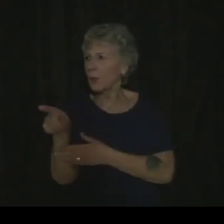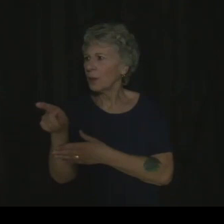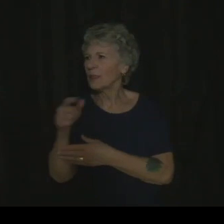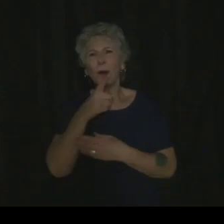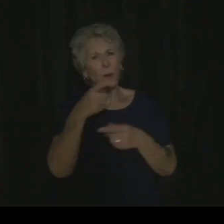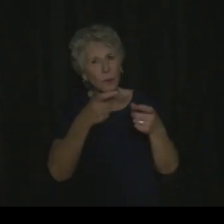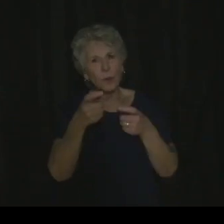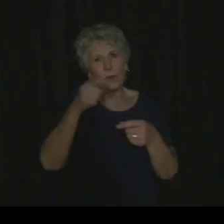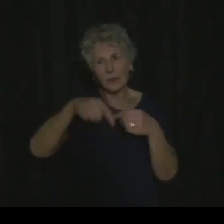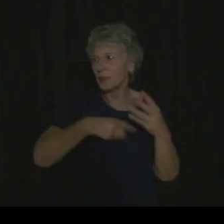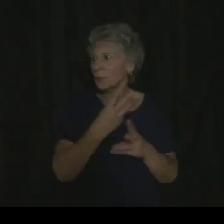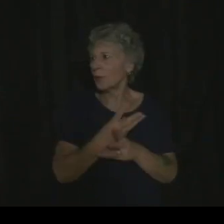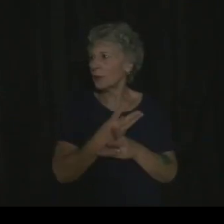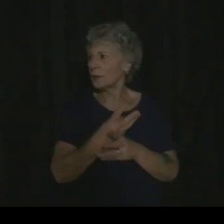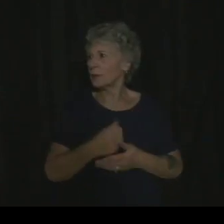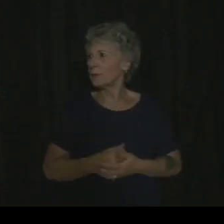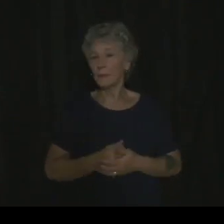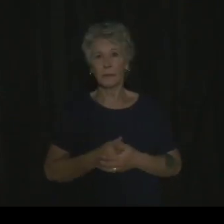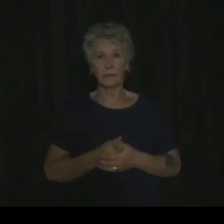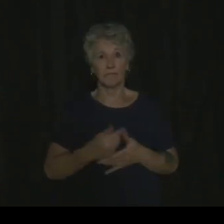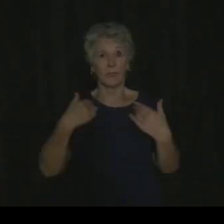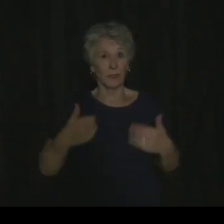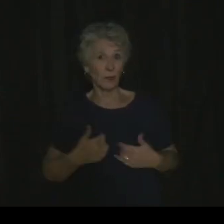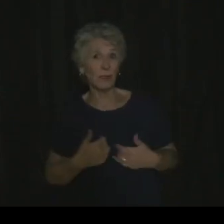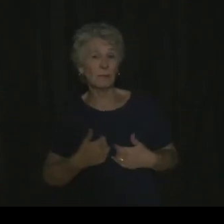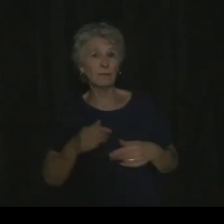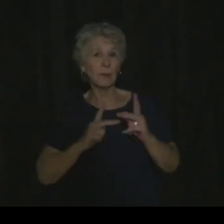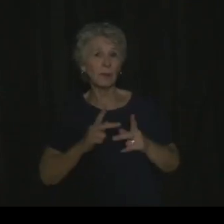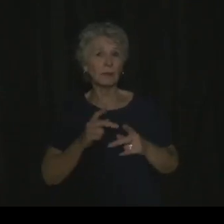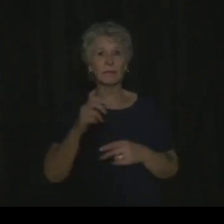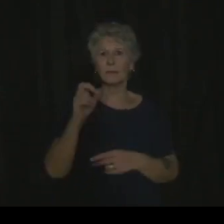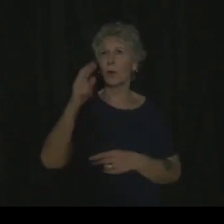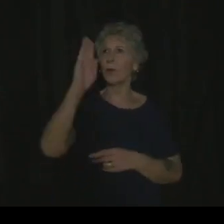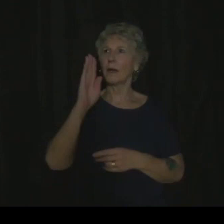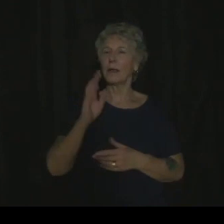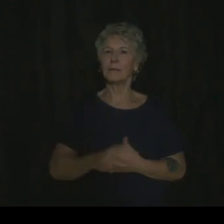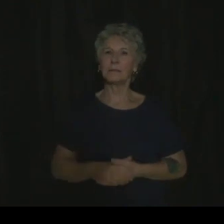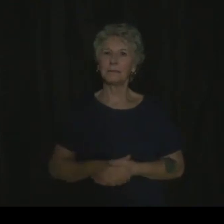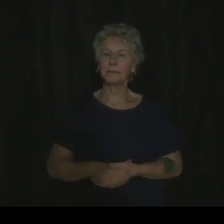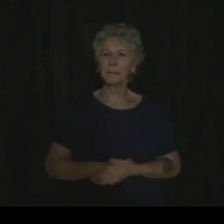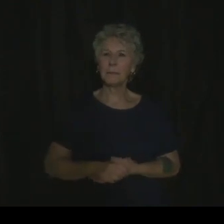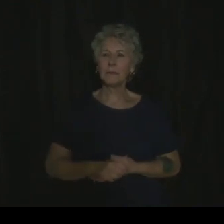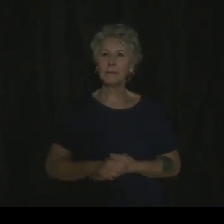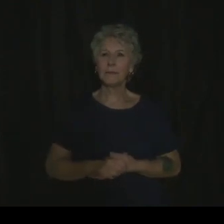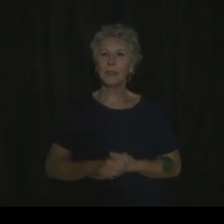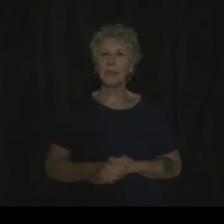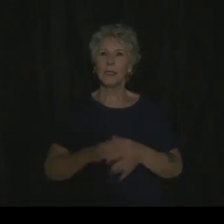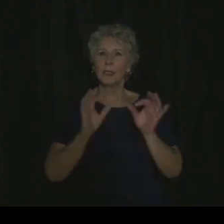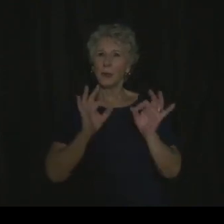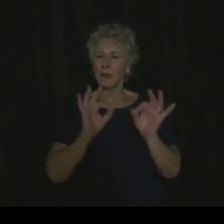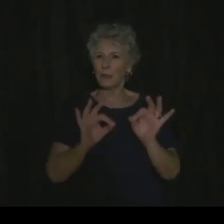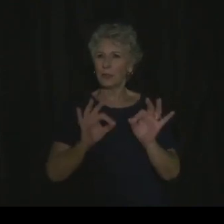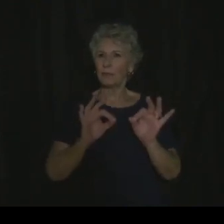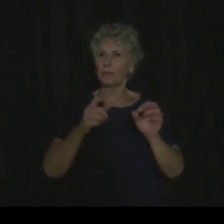rules this world? Is it humankind, or is it God? The sovereignty of God, which means